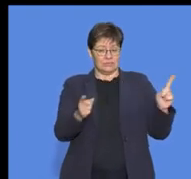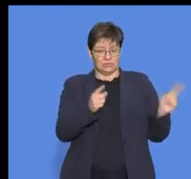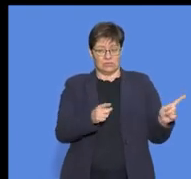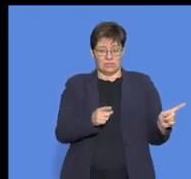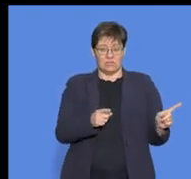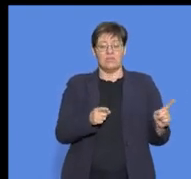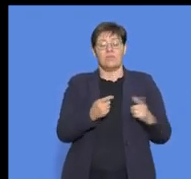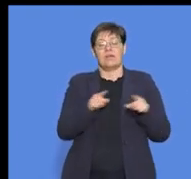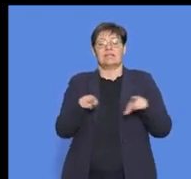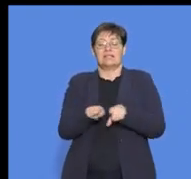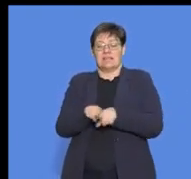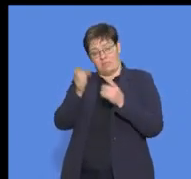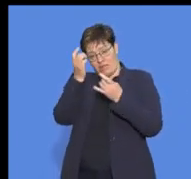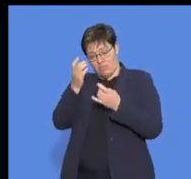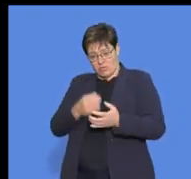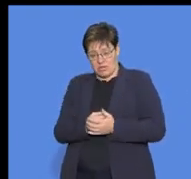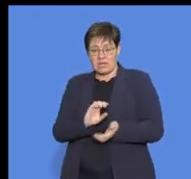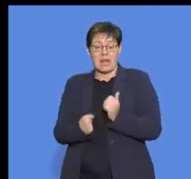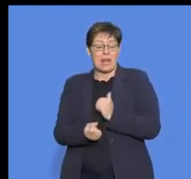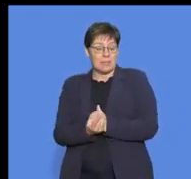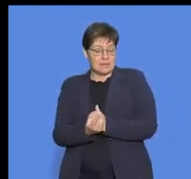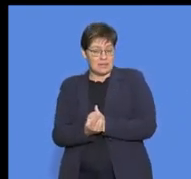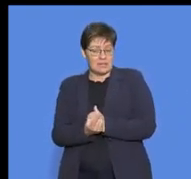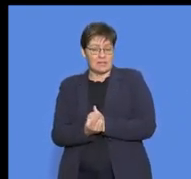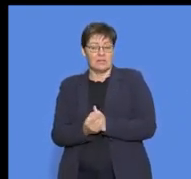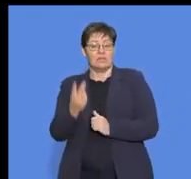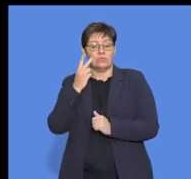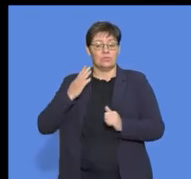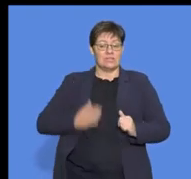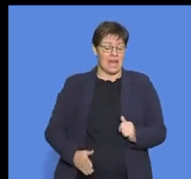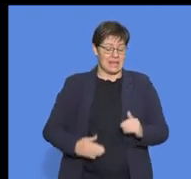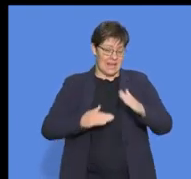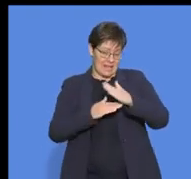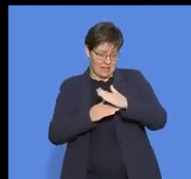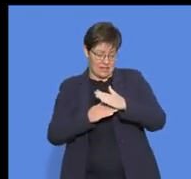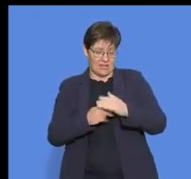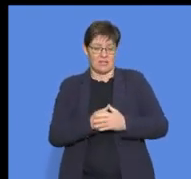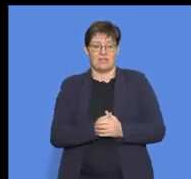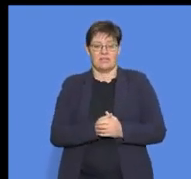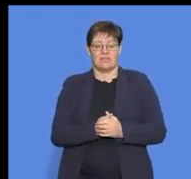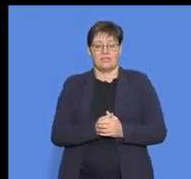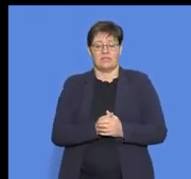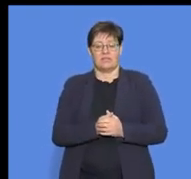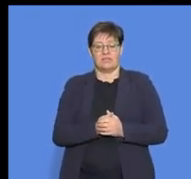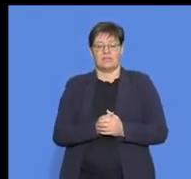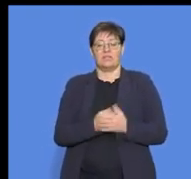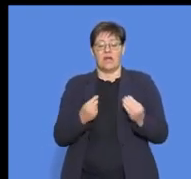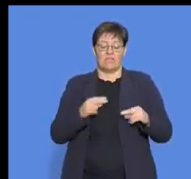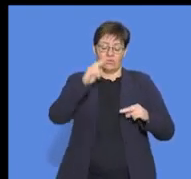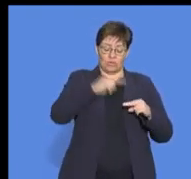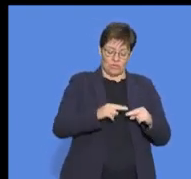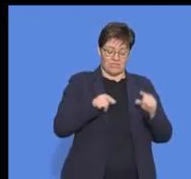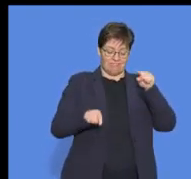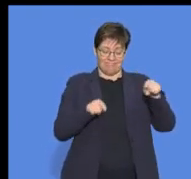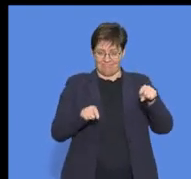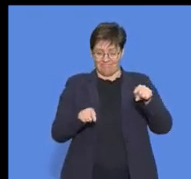triangles with the same information. So this occurs when we have two sides at an angle. And like we said, that we